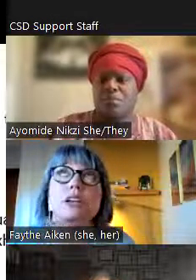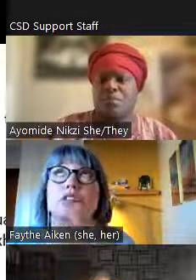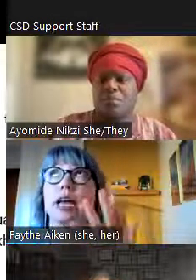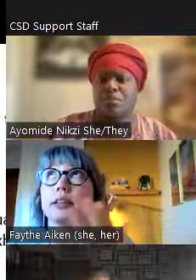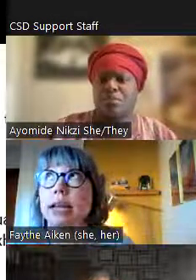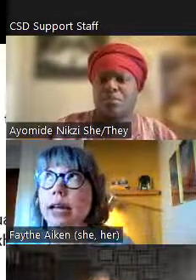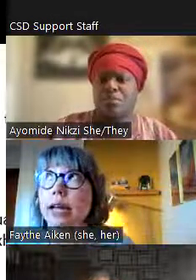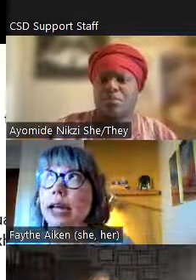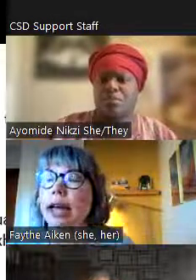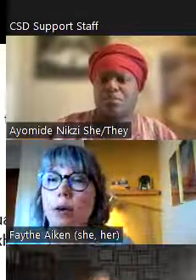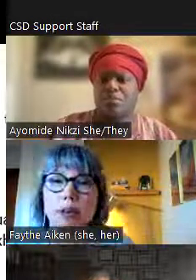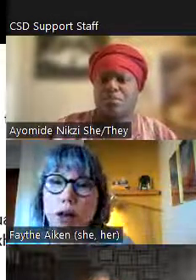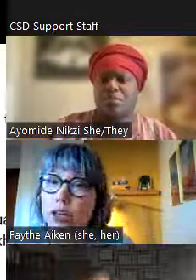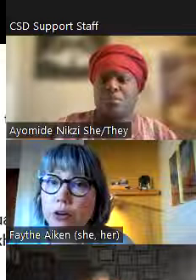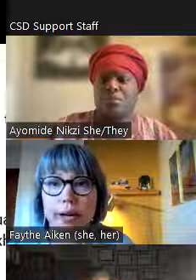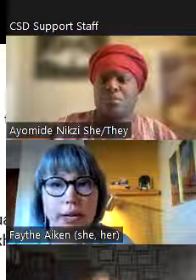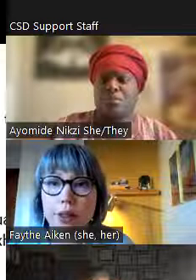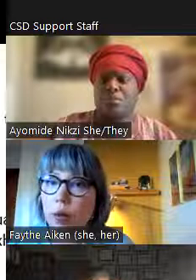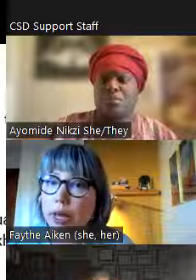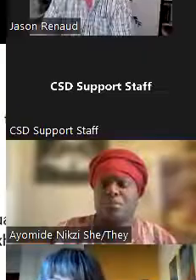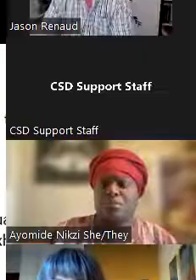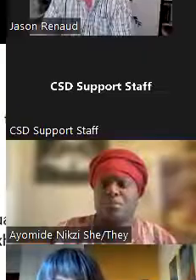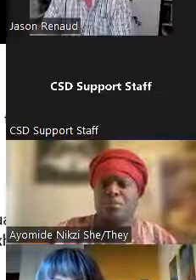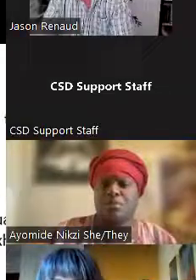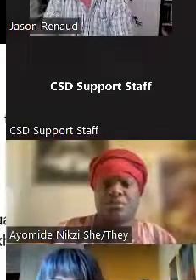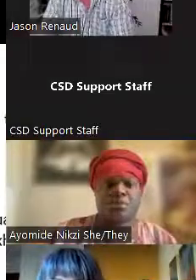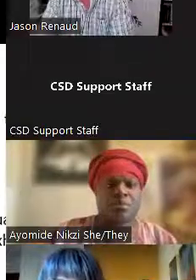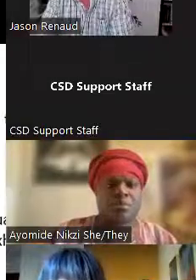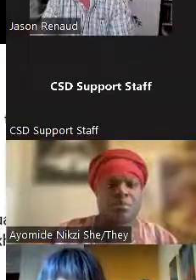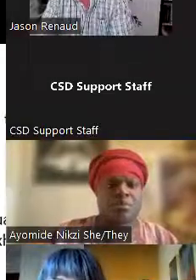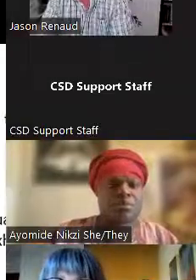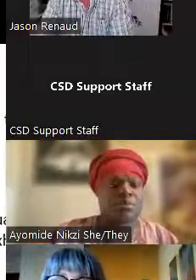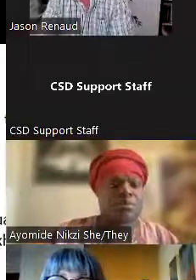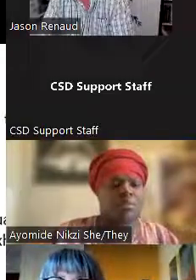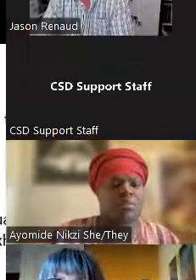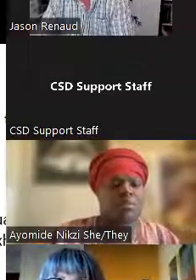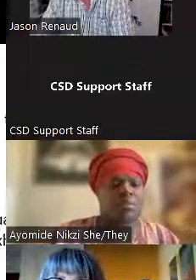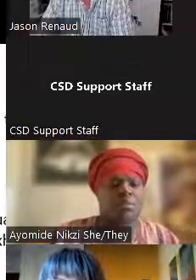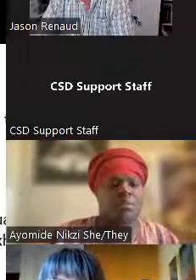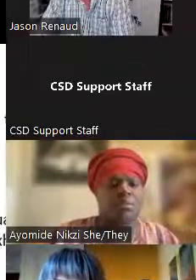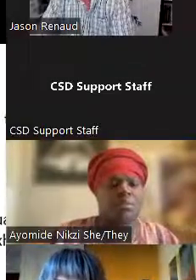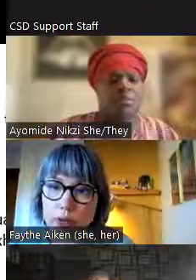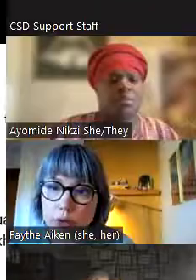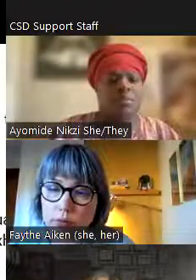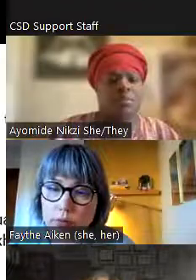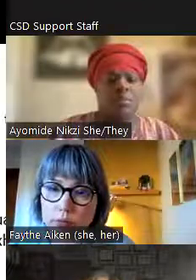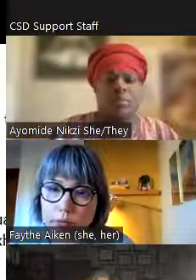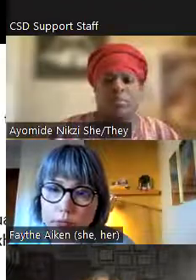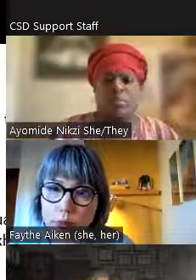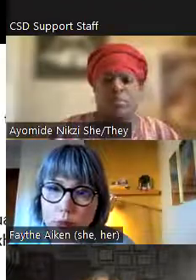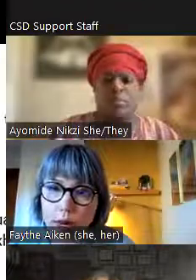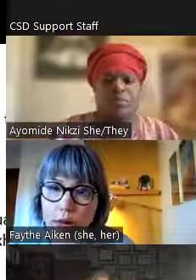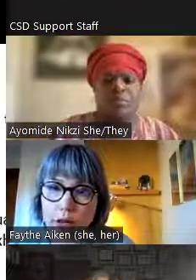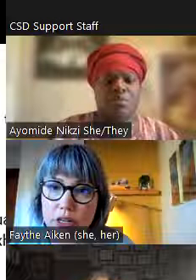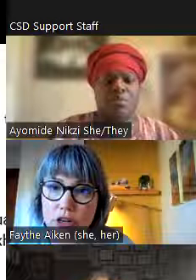I feel like you're saying is like, hey, we've all agreed here that we are not going to get to consensus. Let's move to a vote